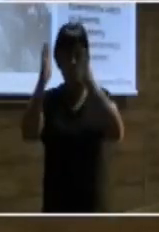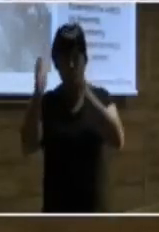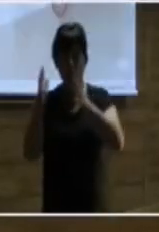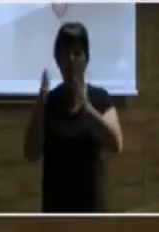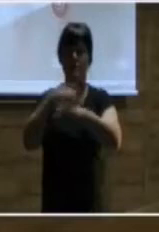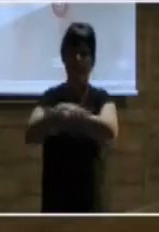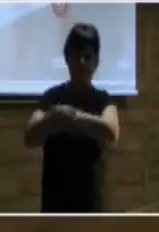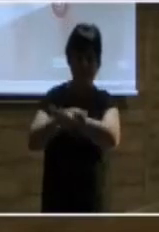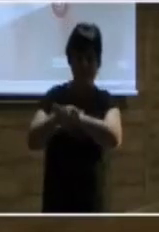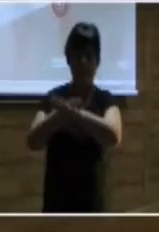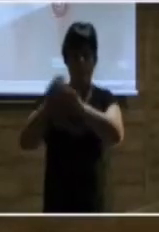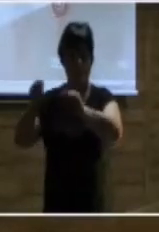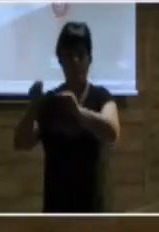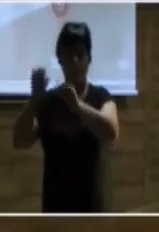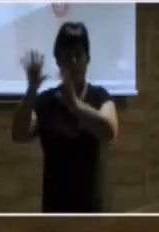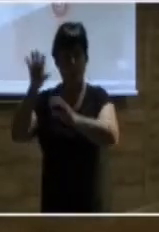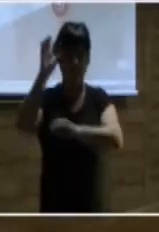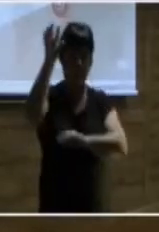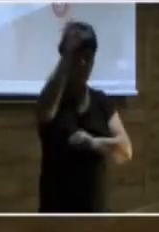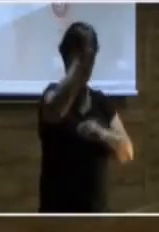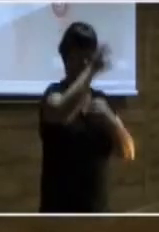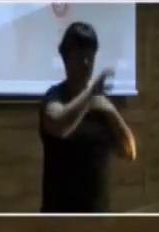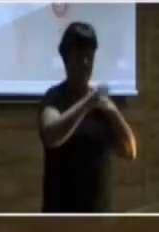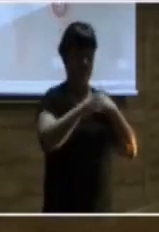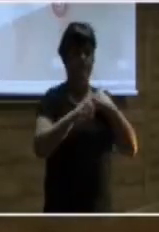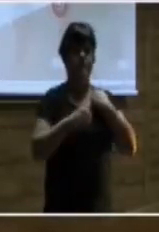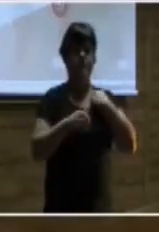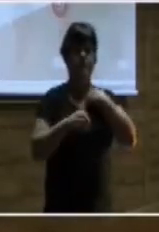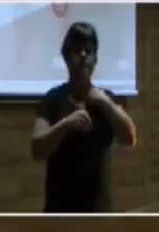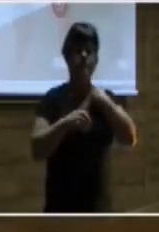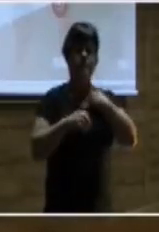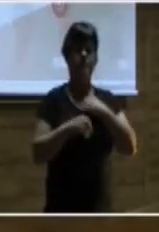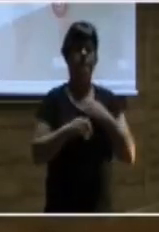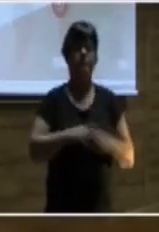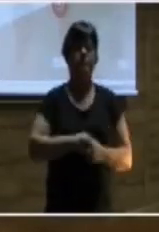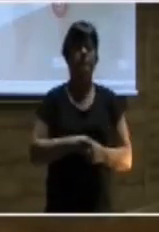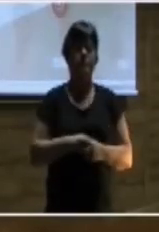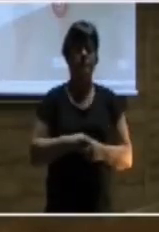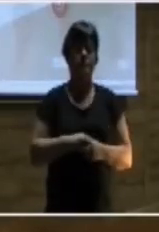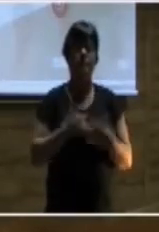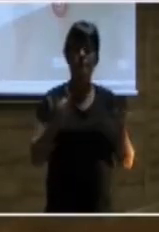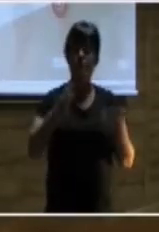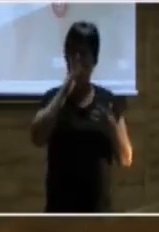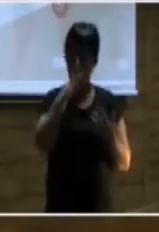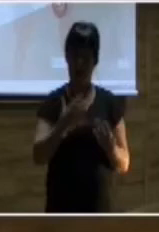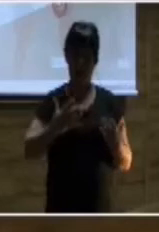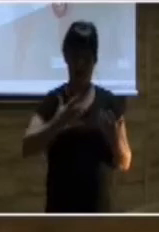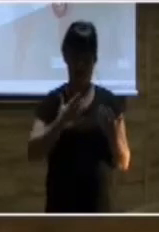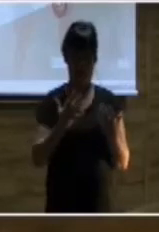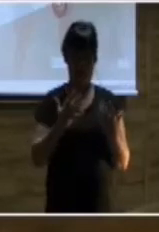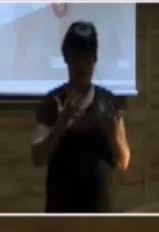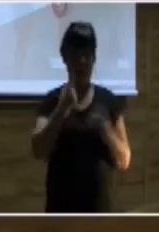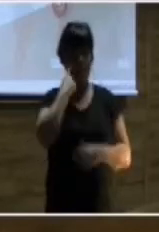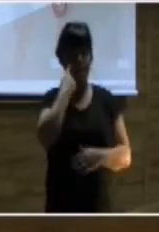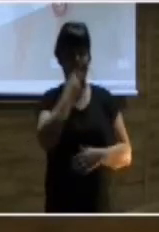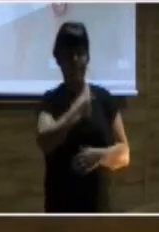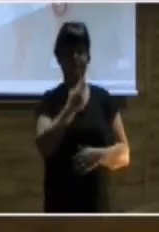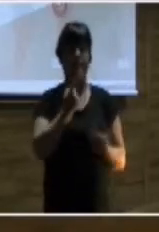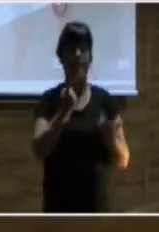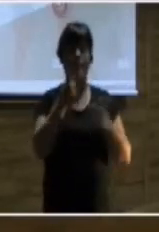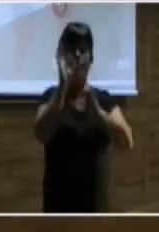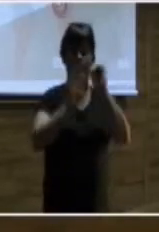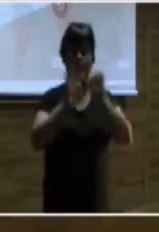forth. So let's look at the global prevalence of dementia. So here you can see that according to the